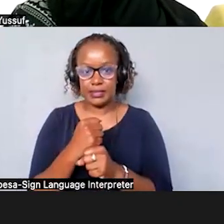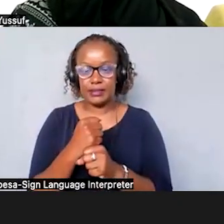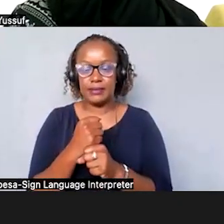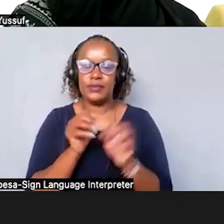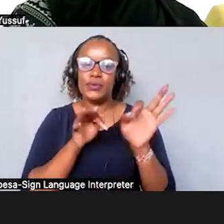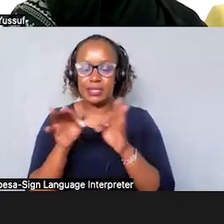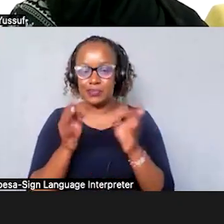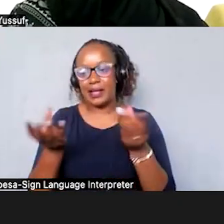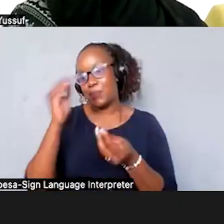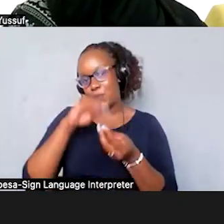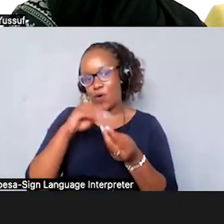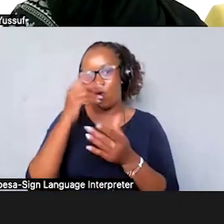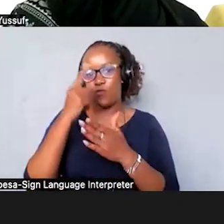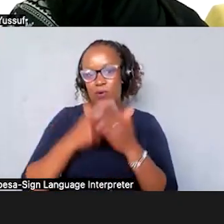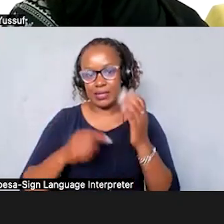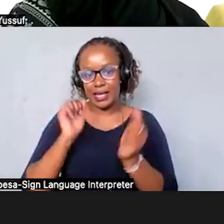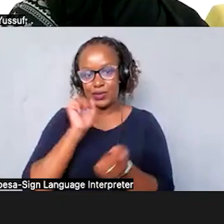okay. Thank you. Okay.